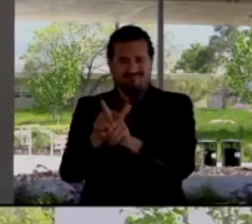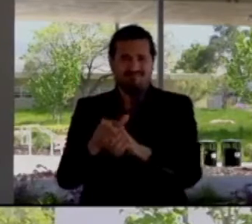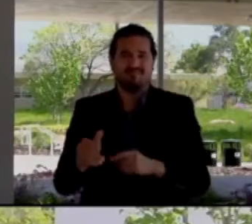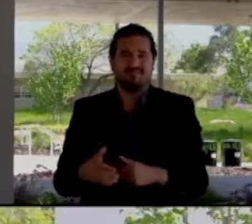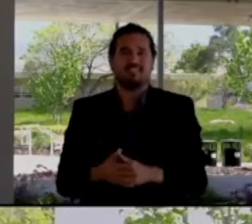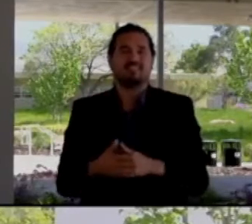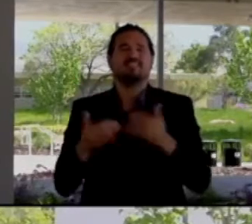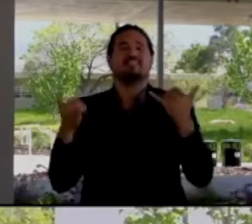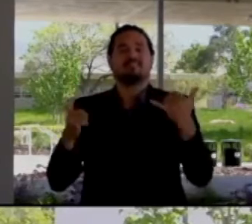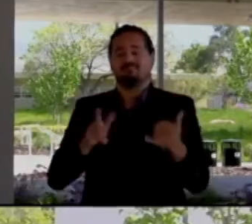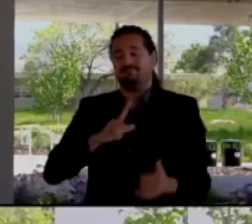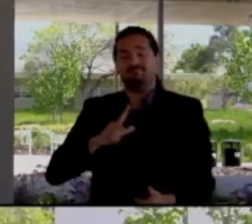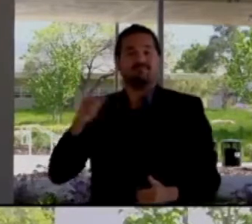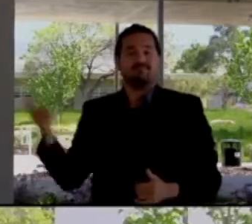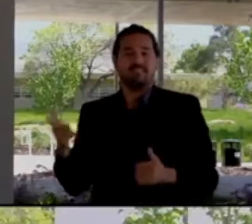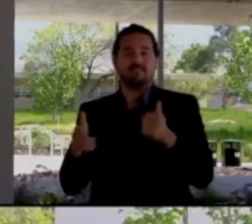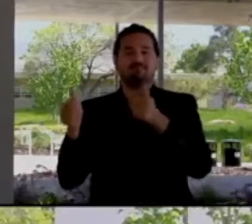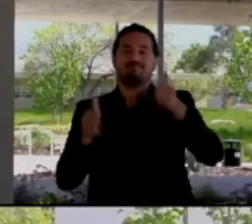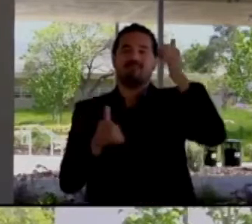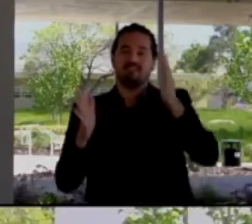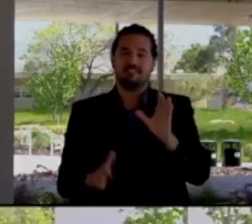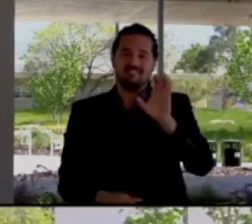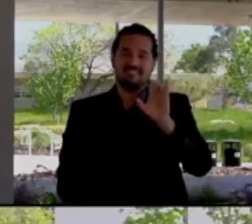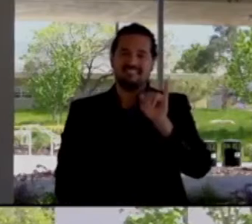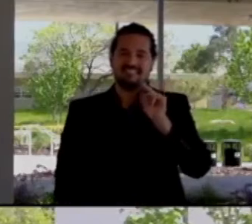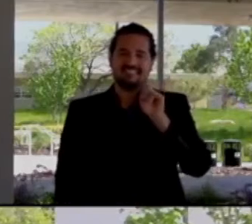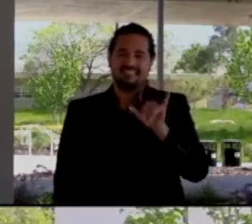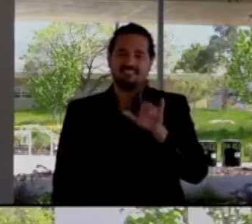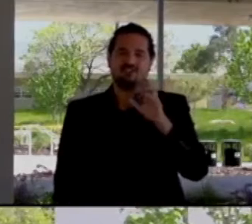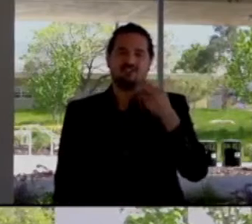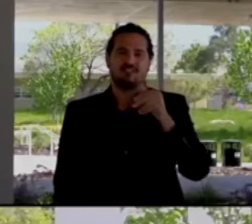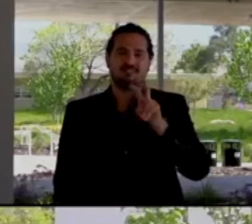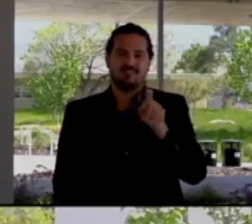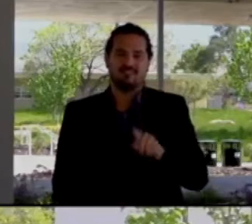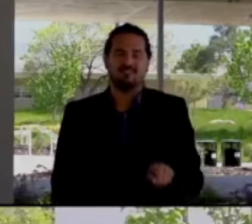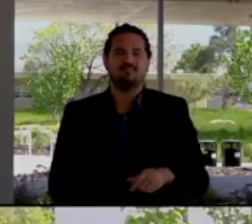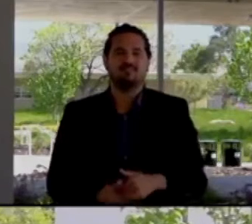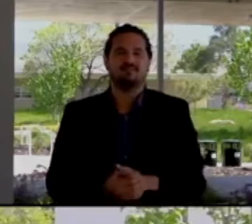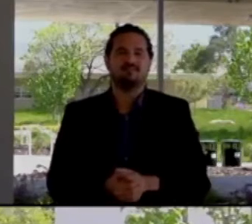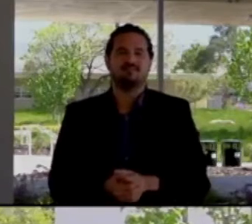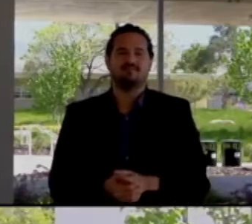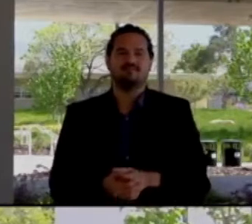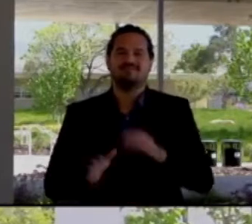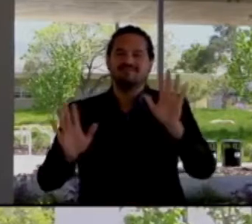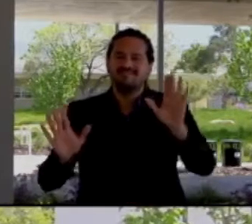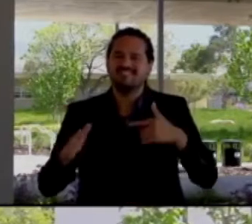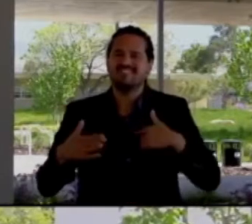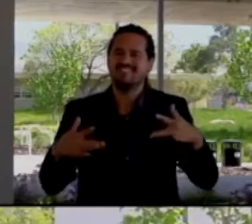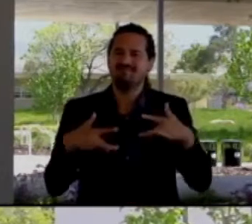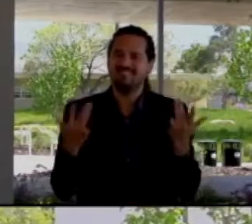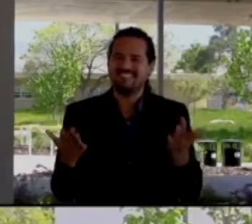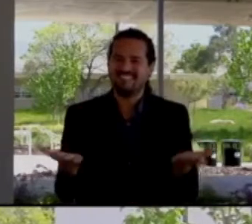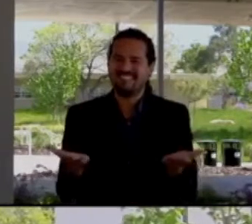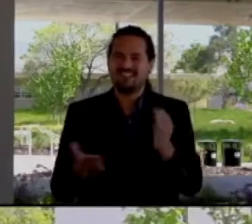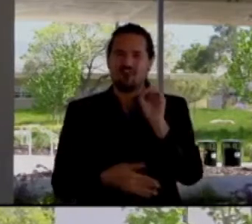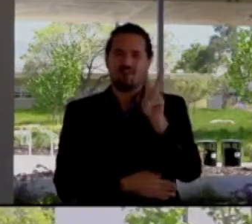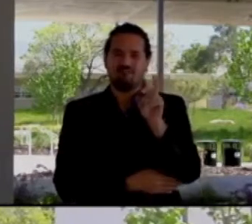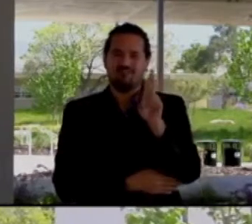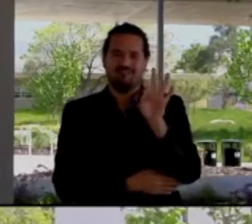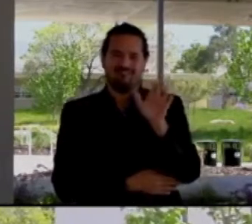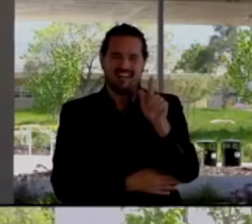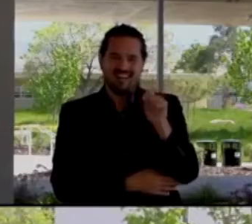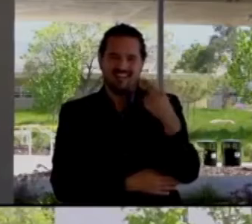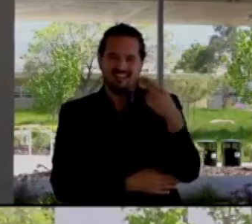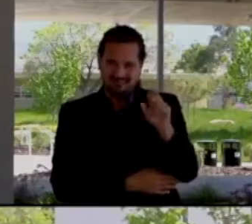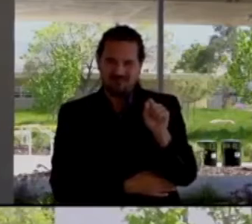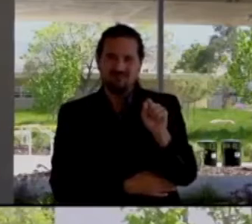I want to say how grateful and excited I am to be here at Overfelt High School. Overfelt High School is in the heart of the east side